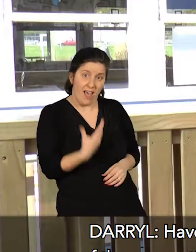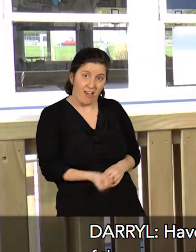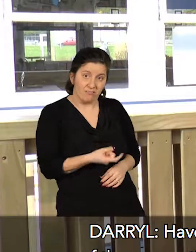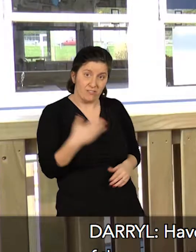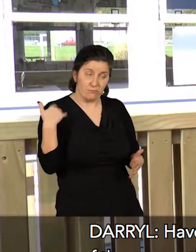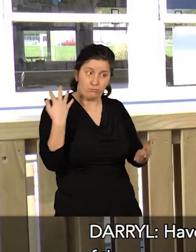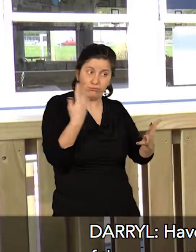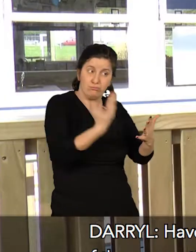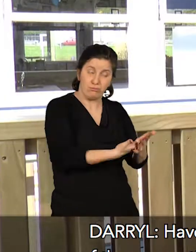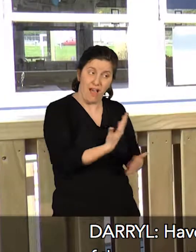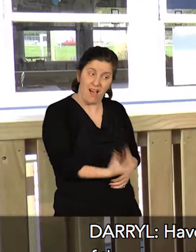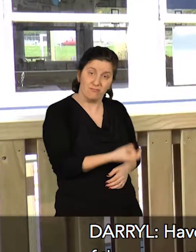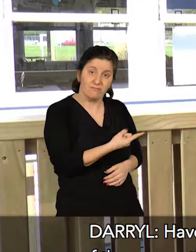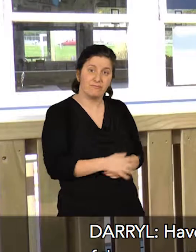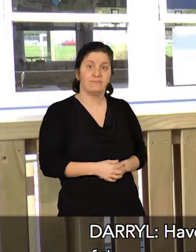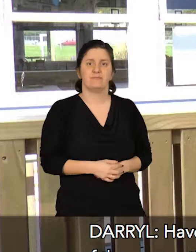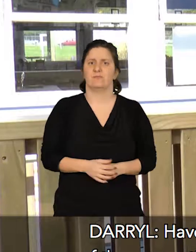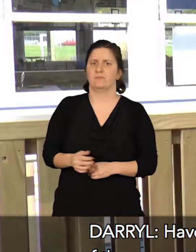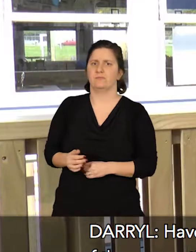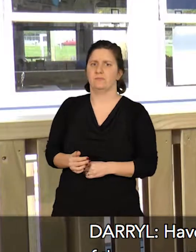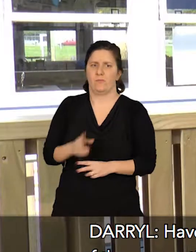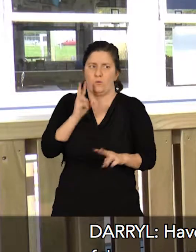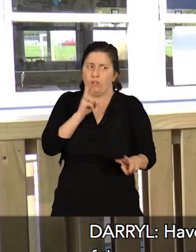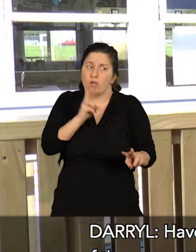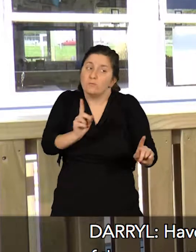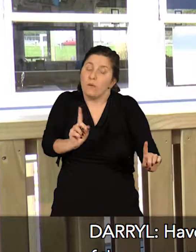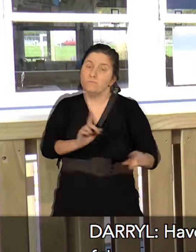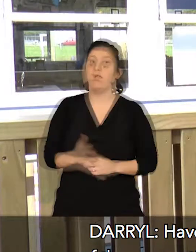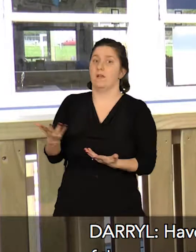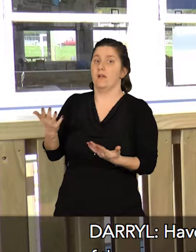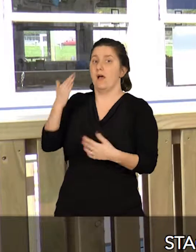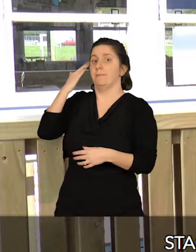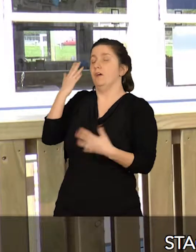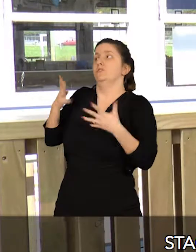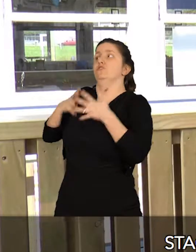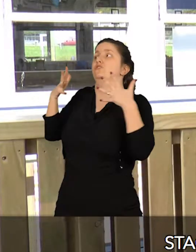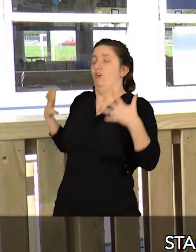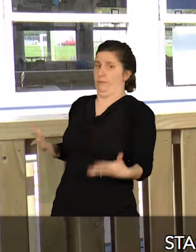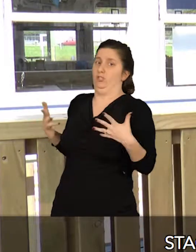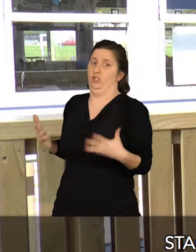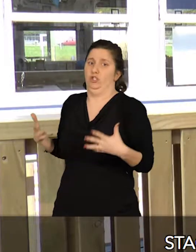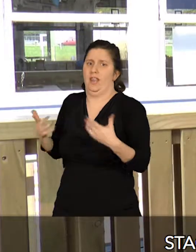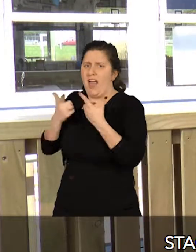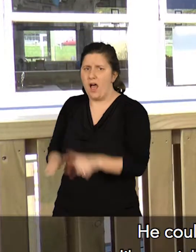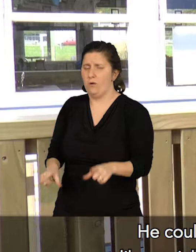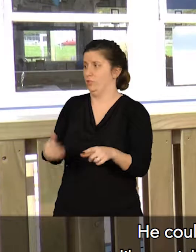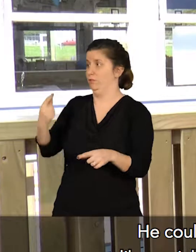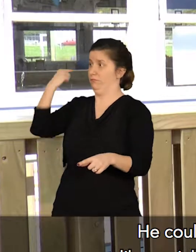Andre at the beginning of the year until now? What have you noticed that the changes? So much, like